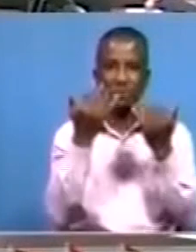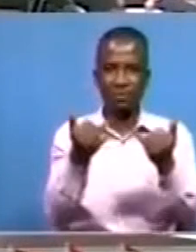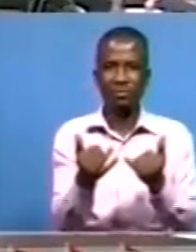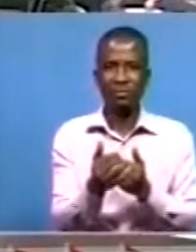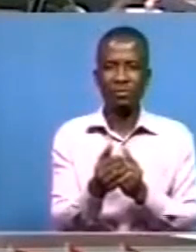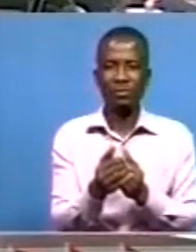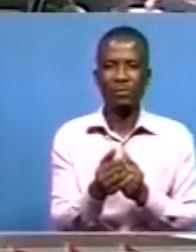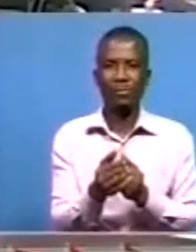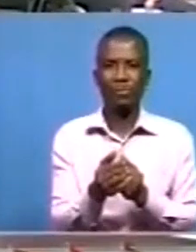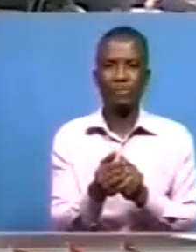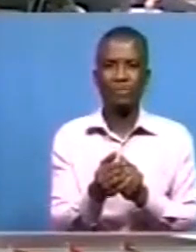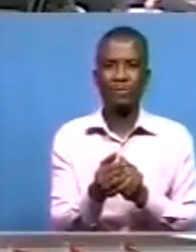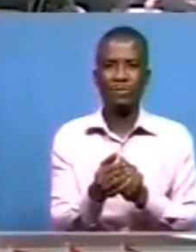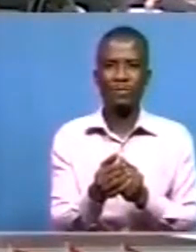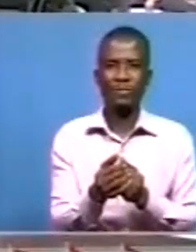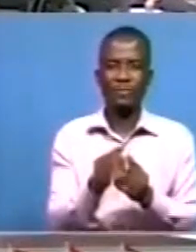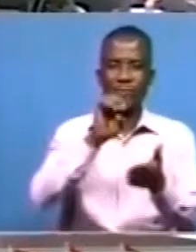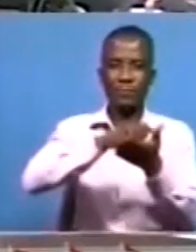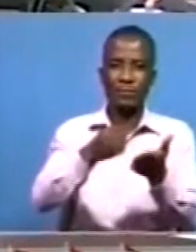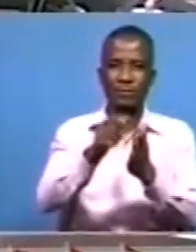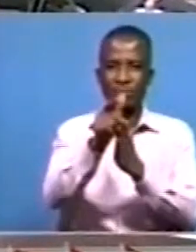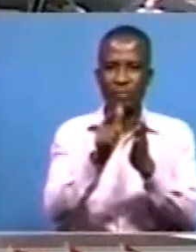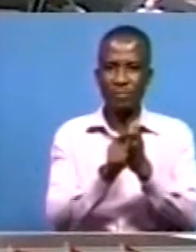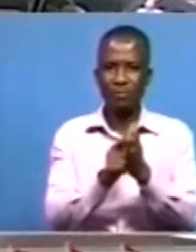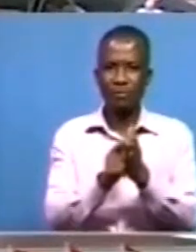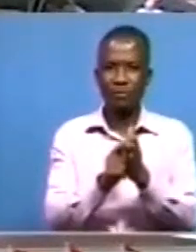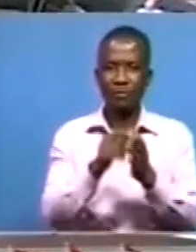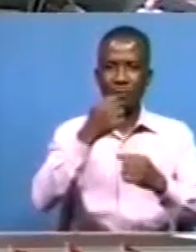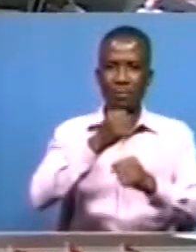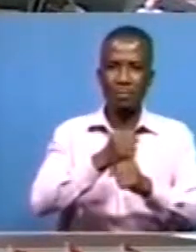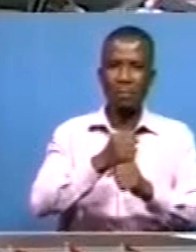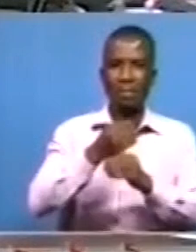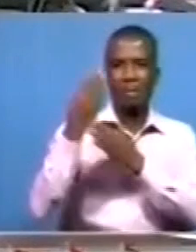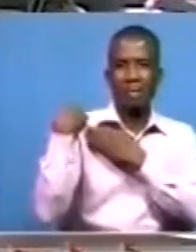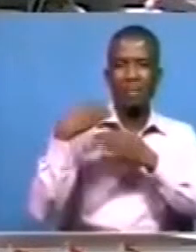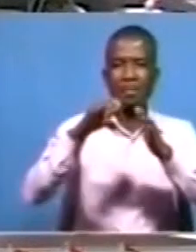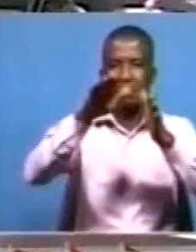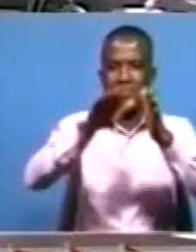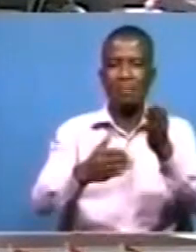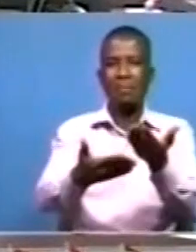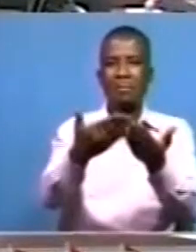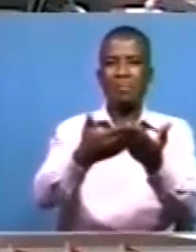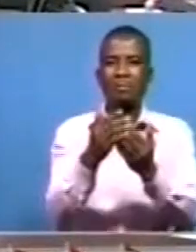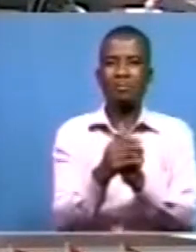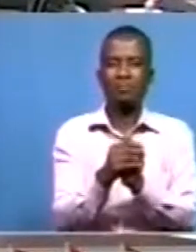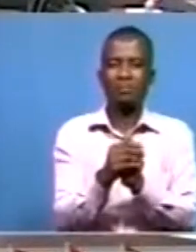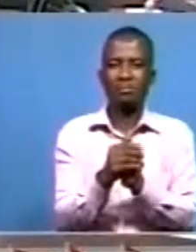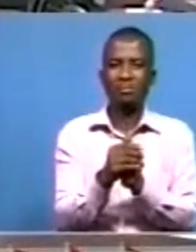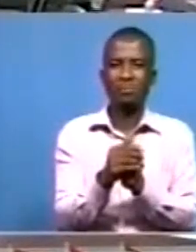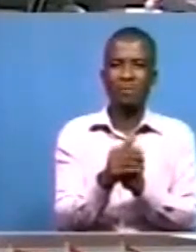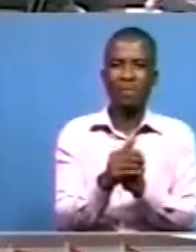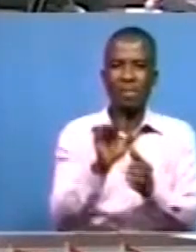statute. Sections 10 to 14 of the Evidence Act lays down the burden of producing evidence and the burden